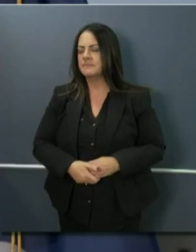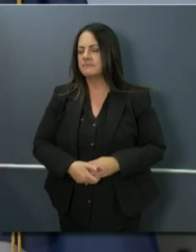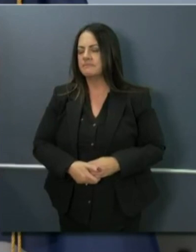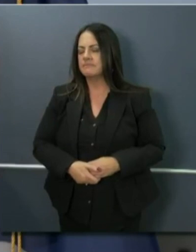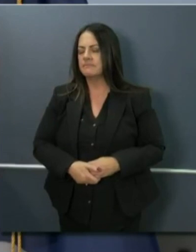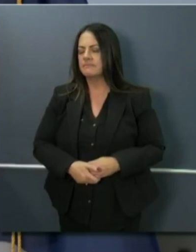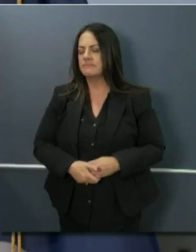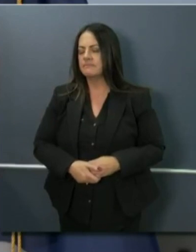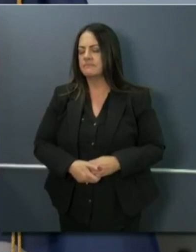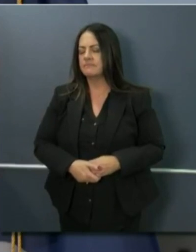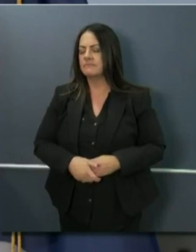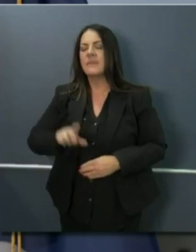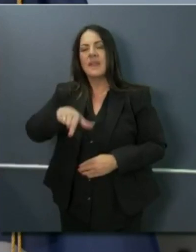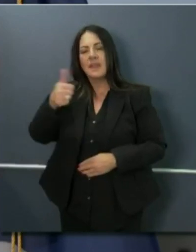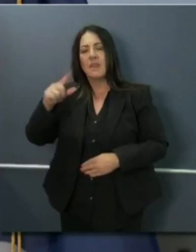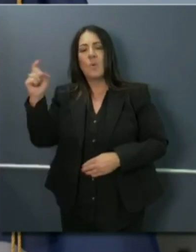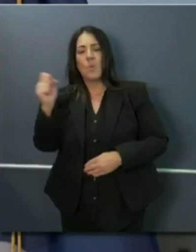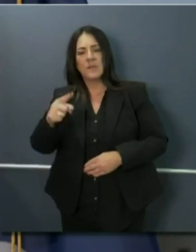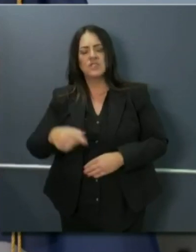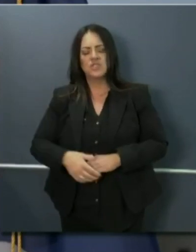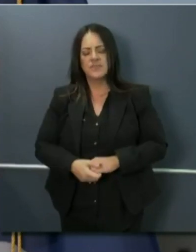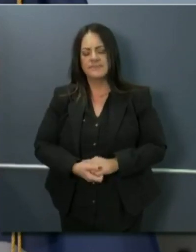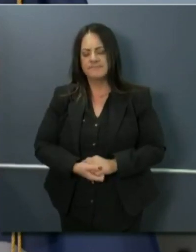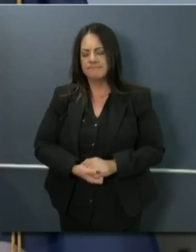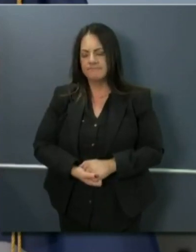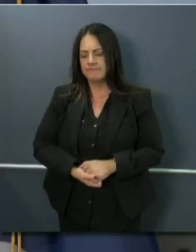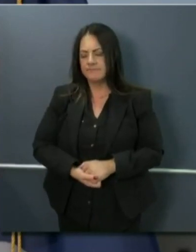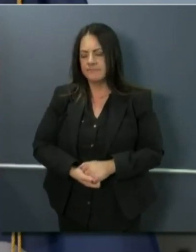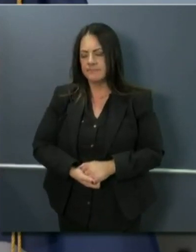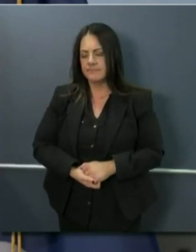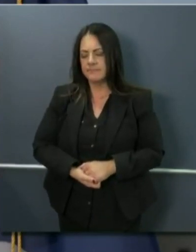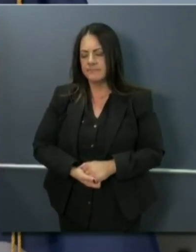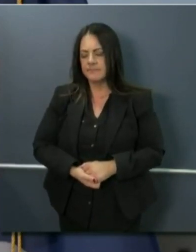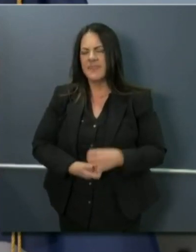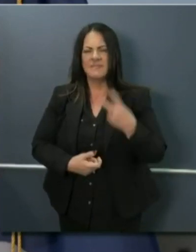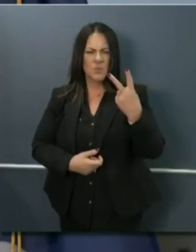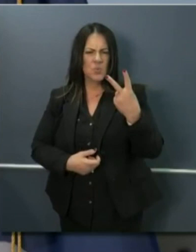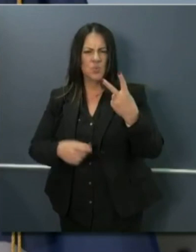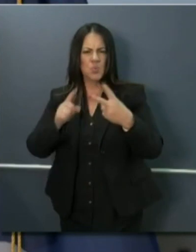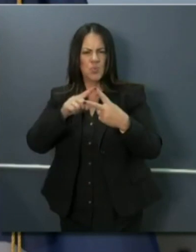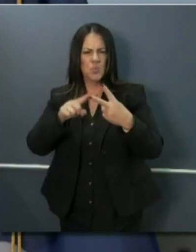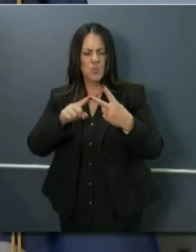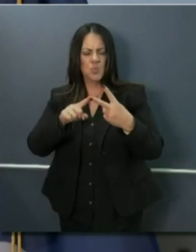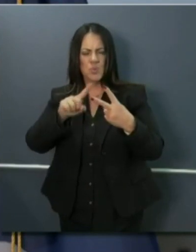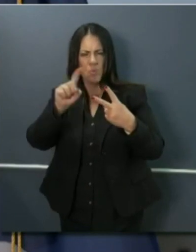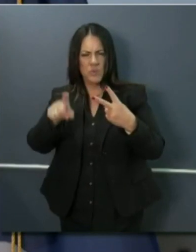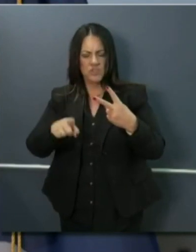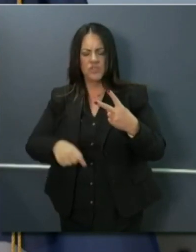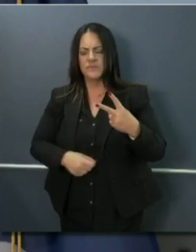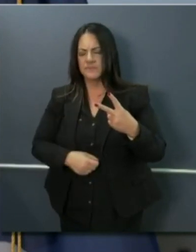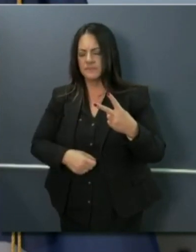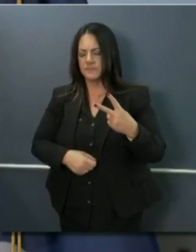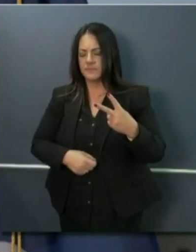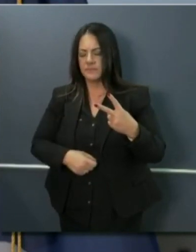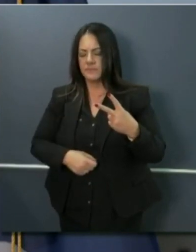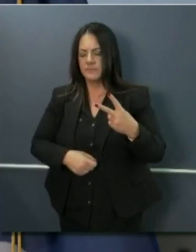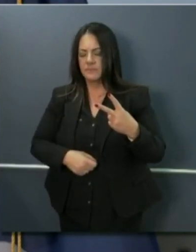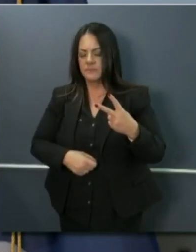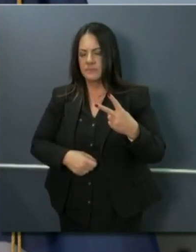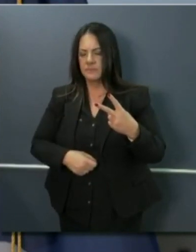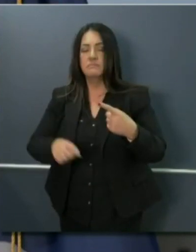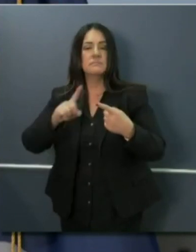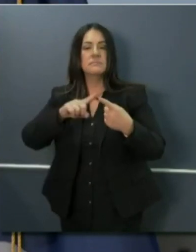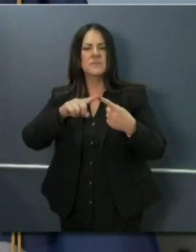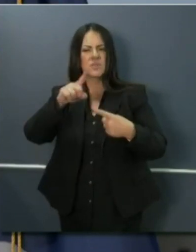Thank you. I wanted to ask just if I could do a two-part question. The first question is, their health course site that you're